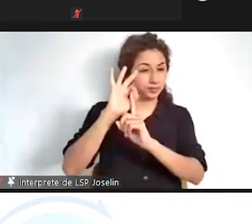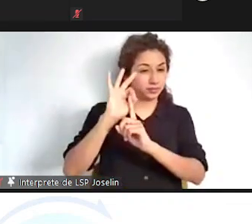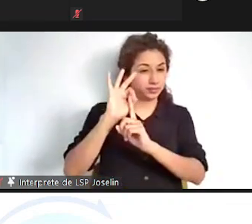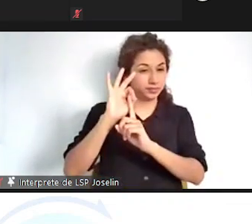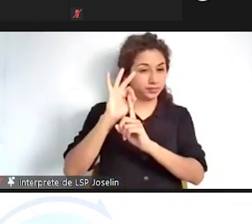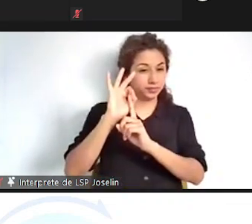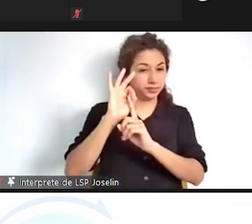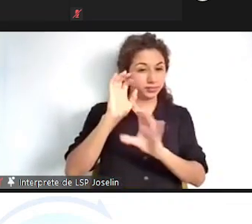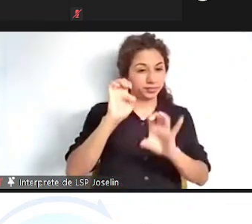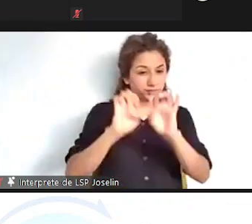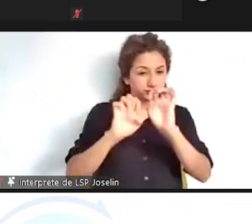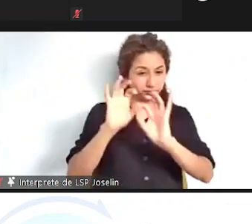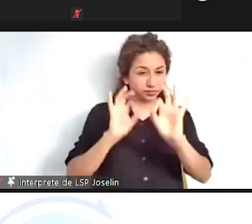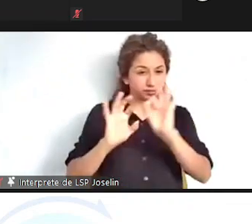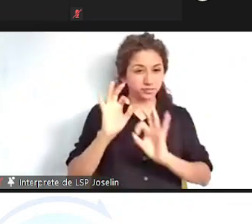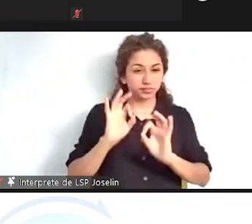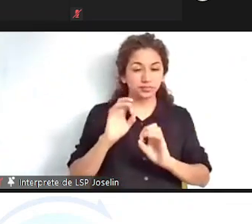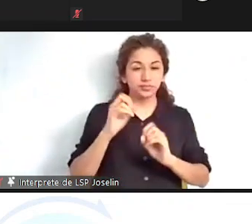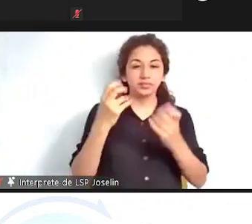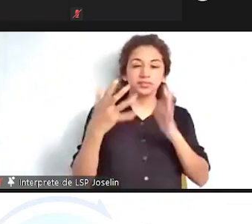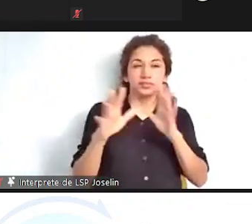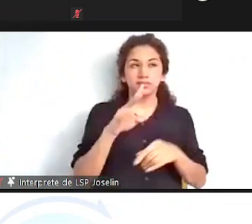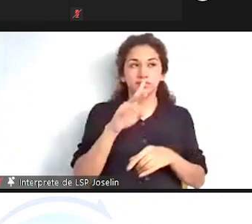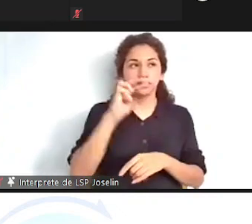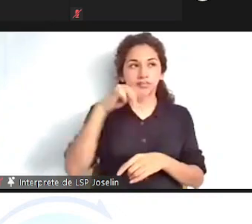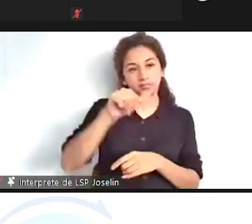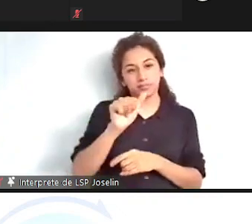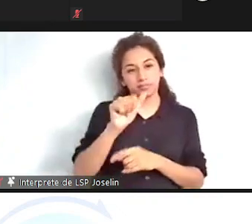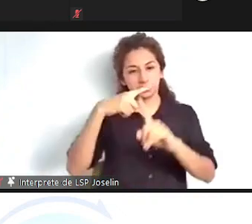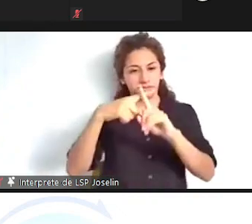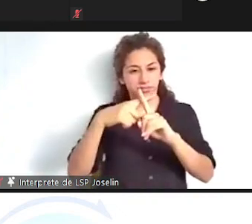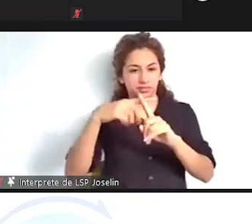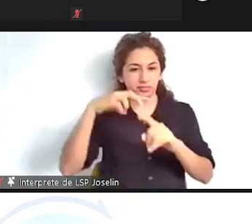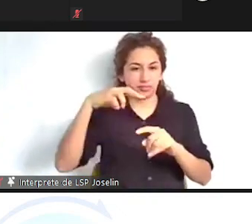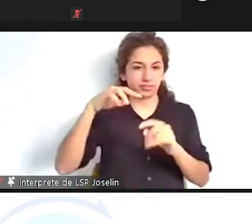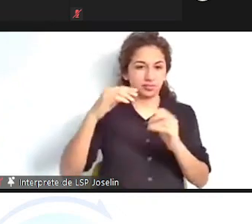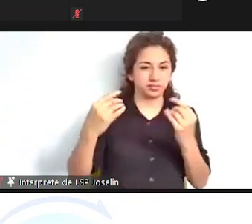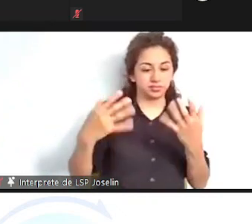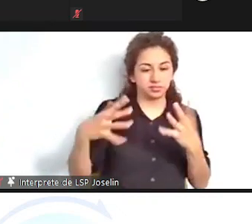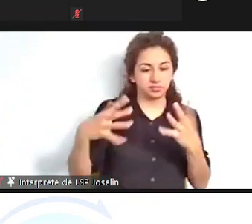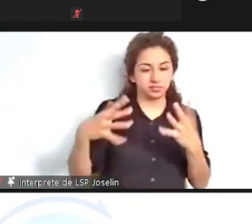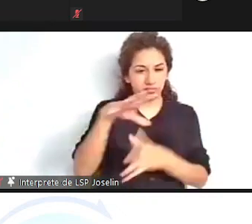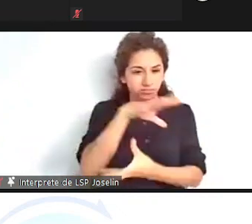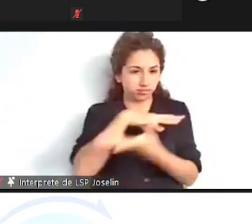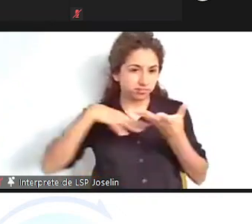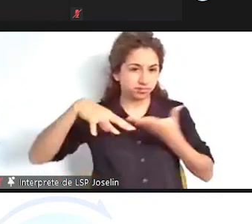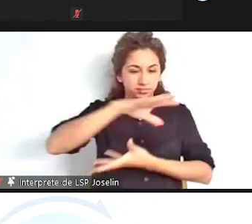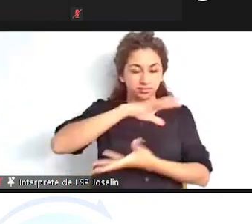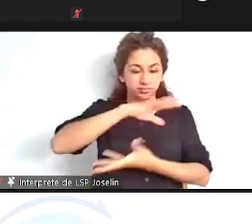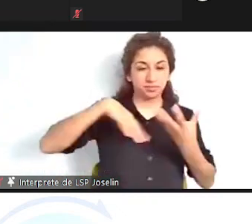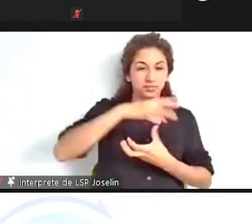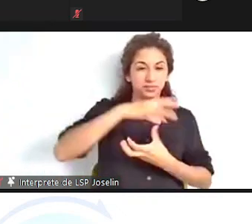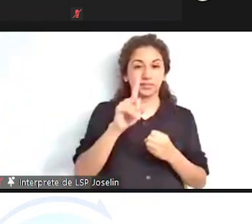yes the uh principles are based on a smart mixer or a smart asmr mix of